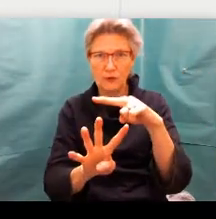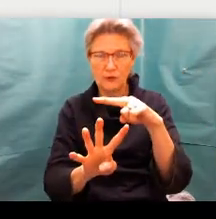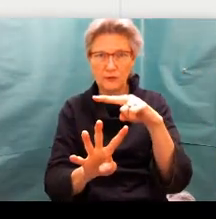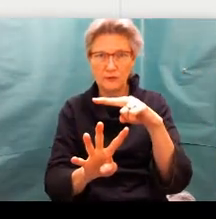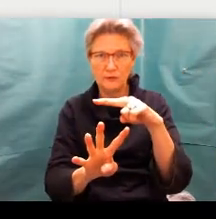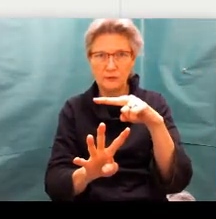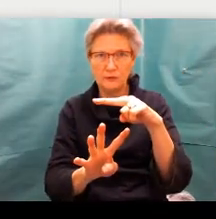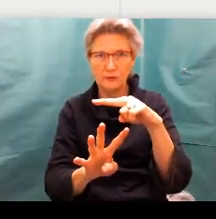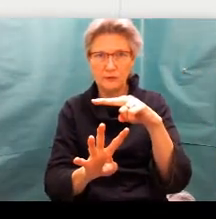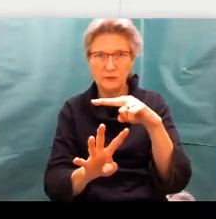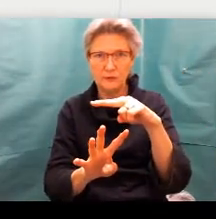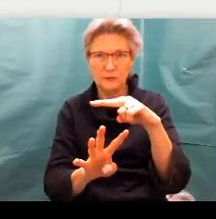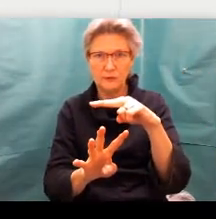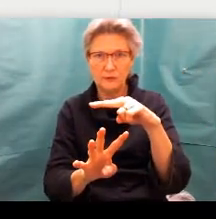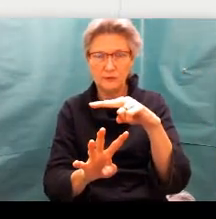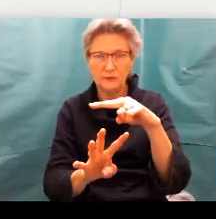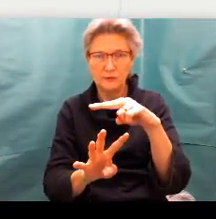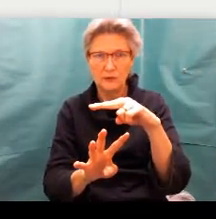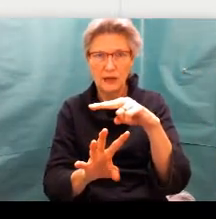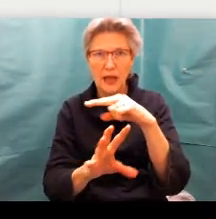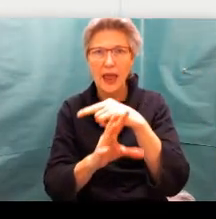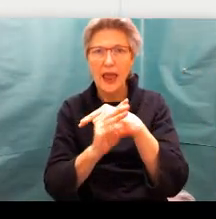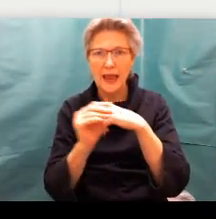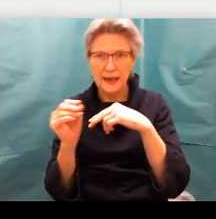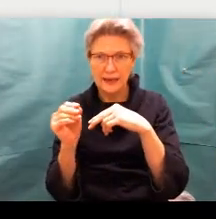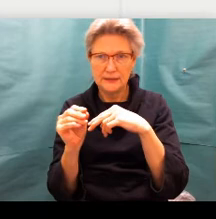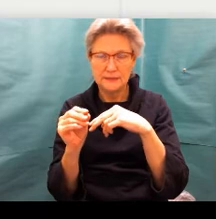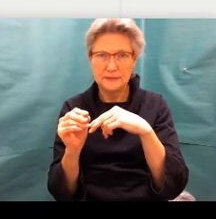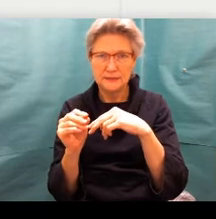4 times 1/4,